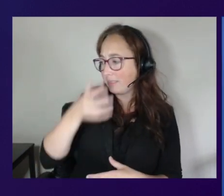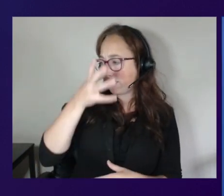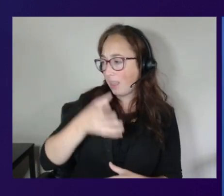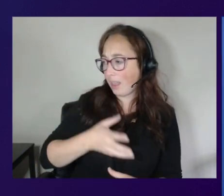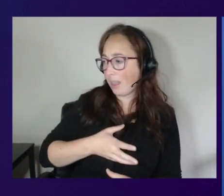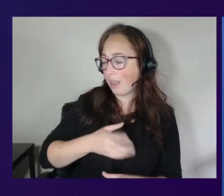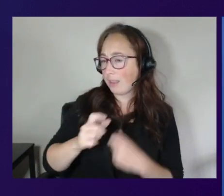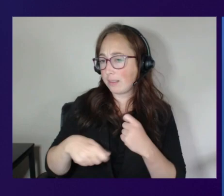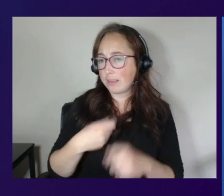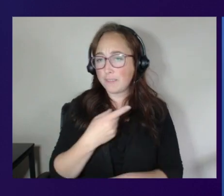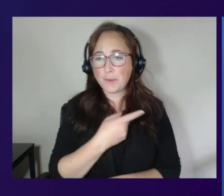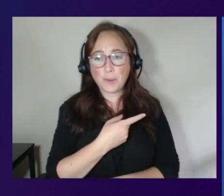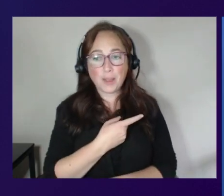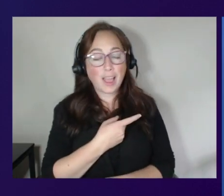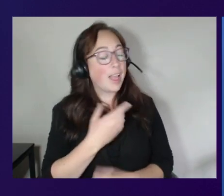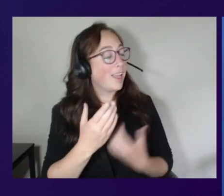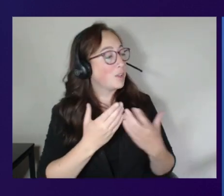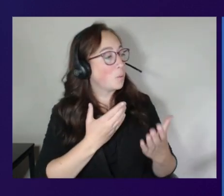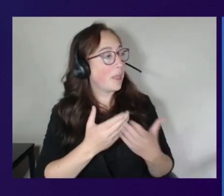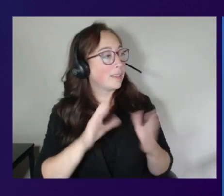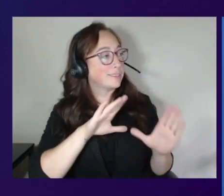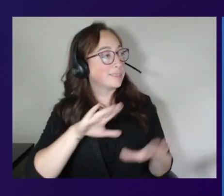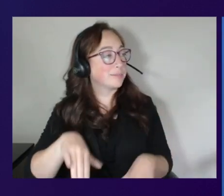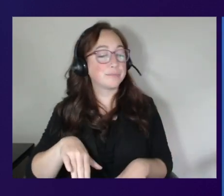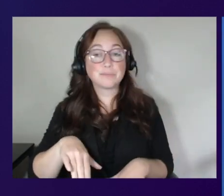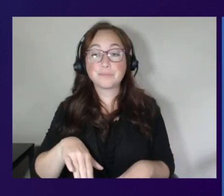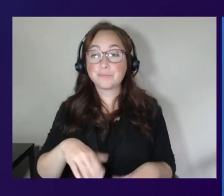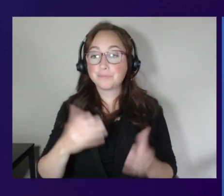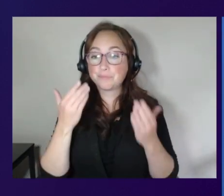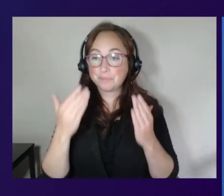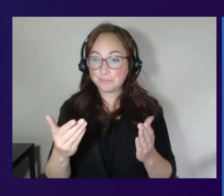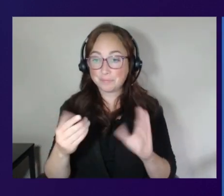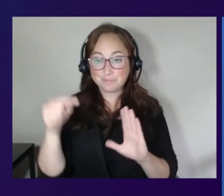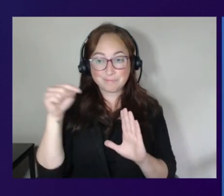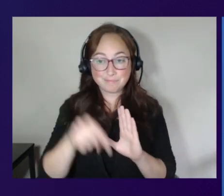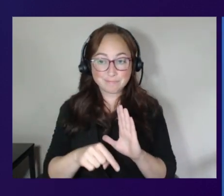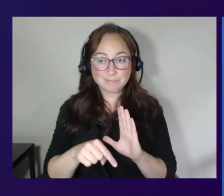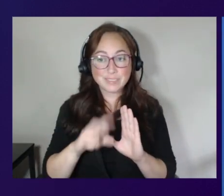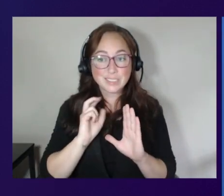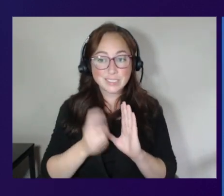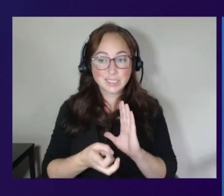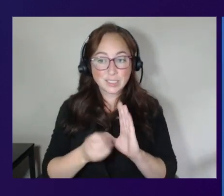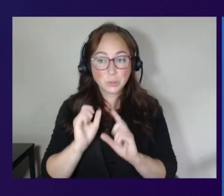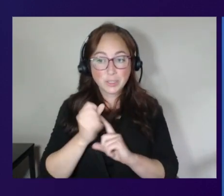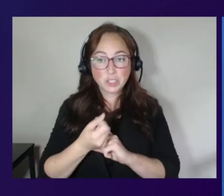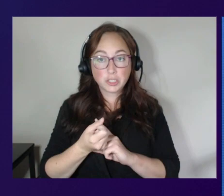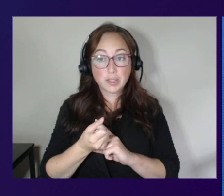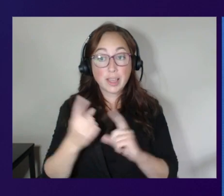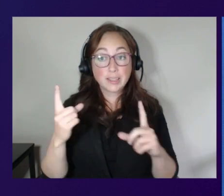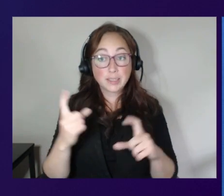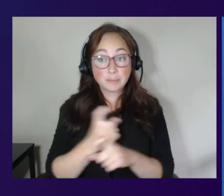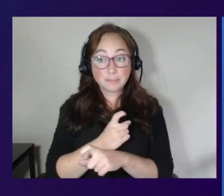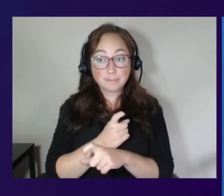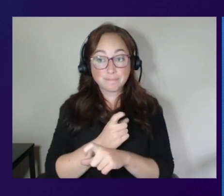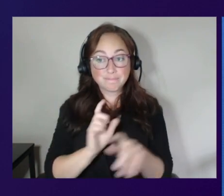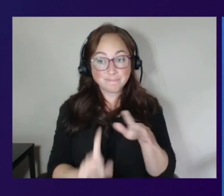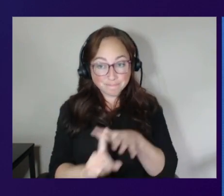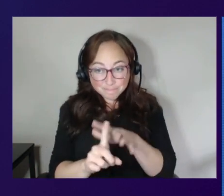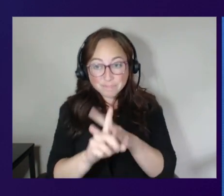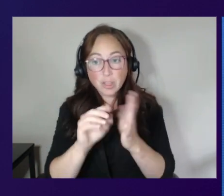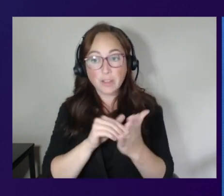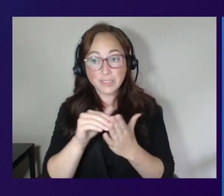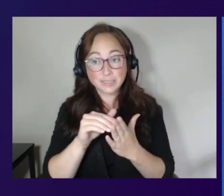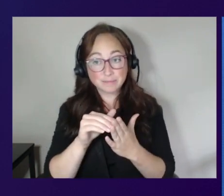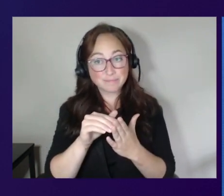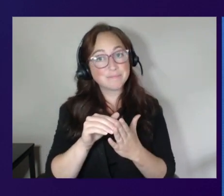Anyways, so I think just to dive a little bit into that situation, what are those complexities we're seeing? I will note this is all